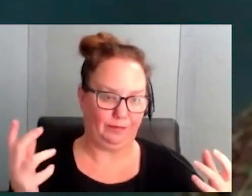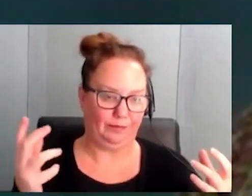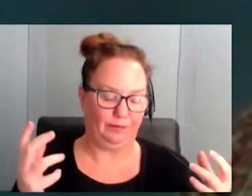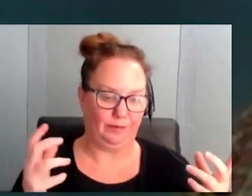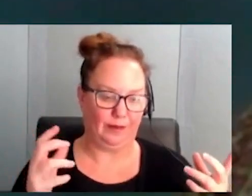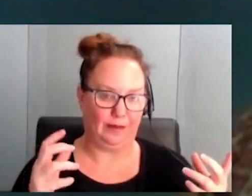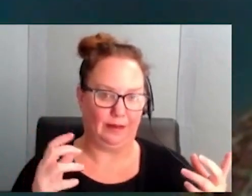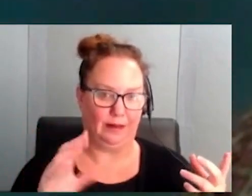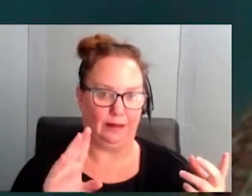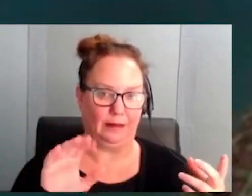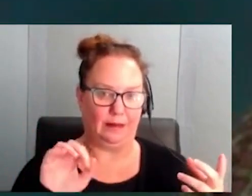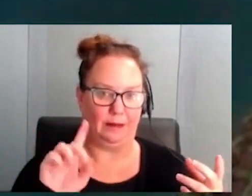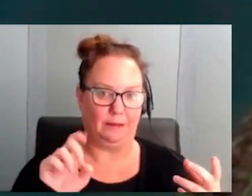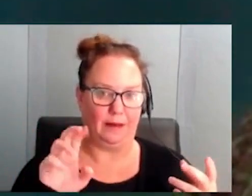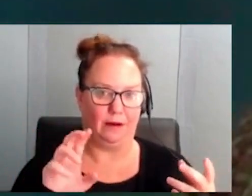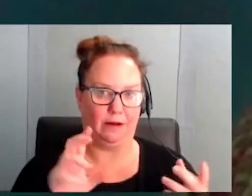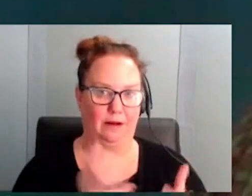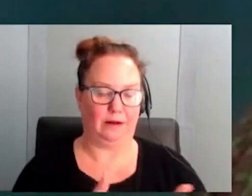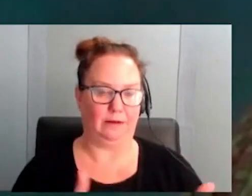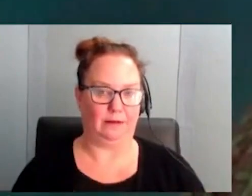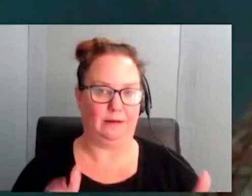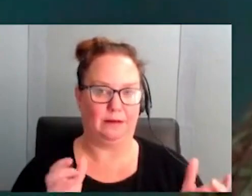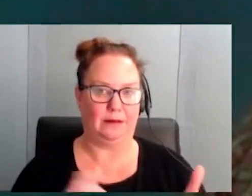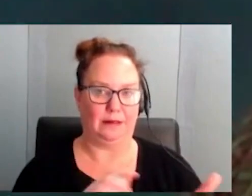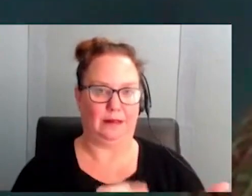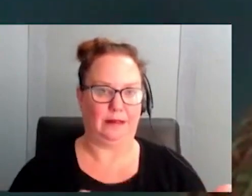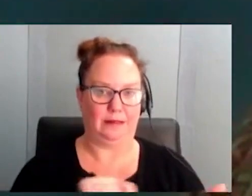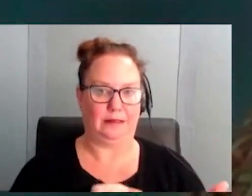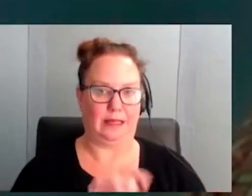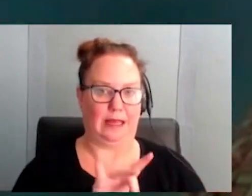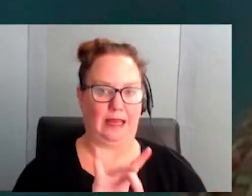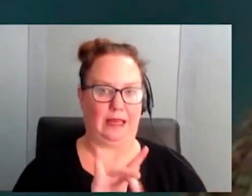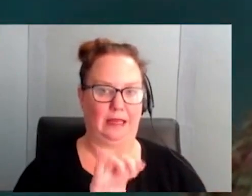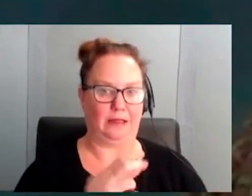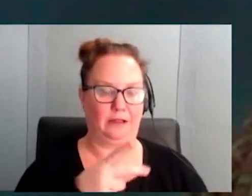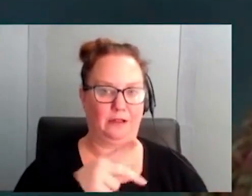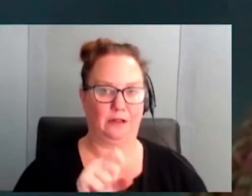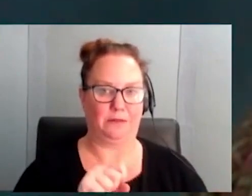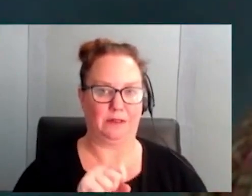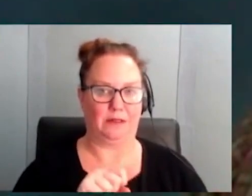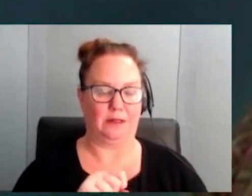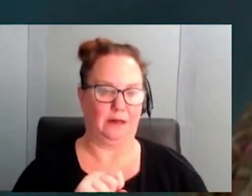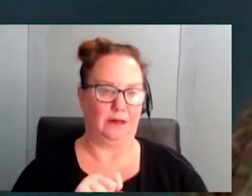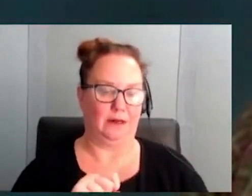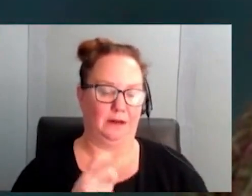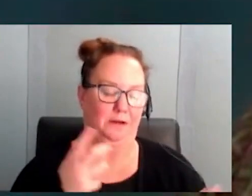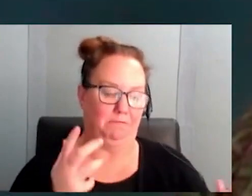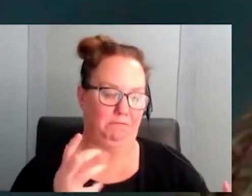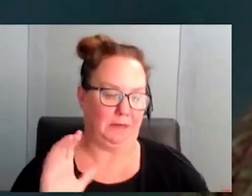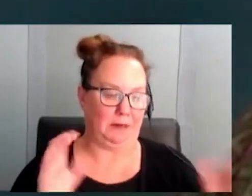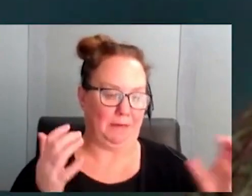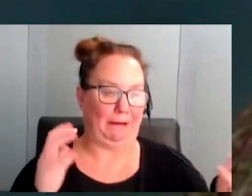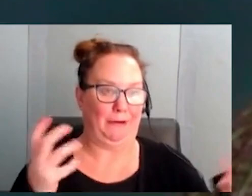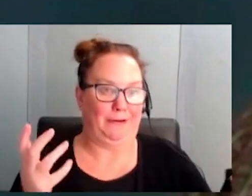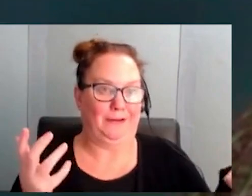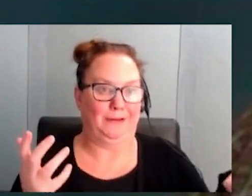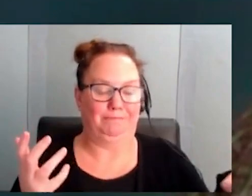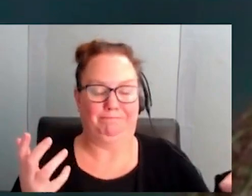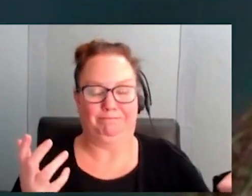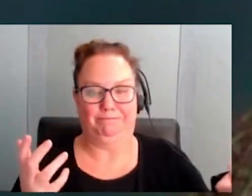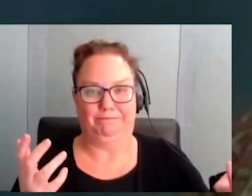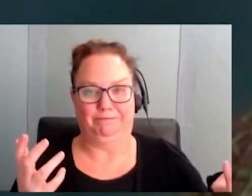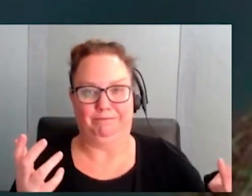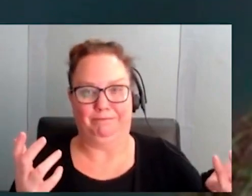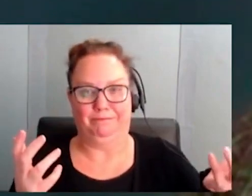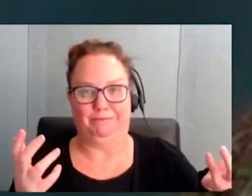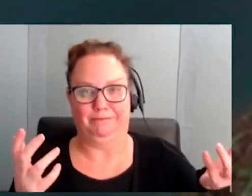batter that's down there on the bottom that happens to have 8 chocolate chips in a cookie size piece. So when